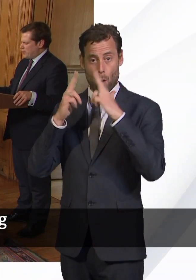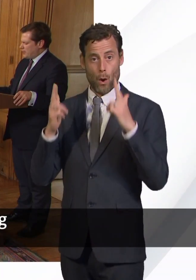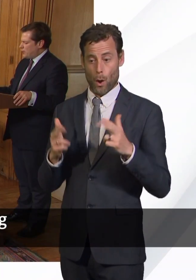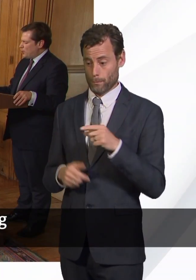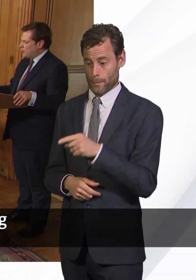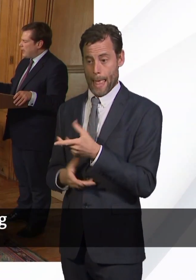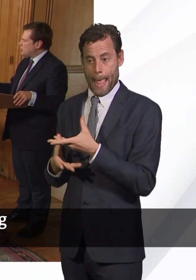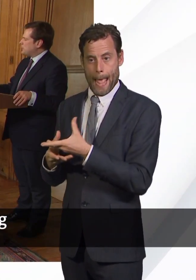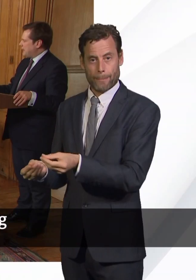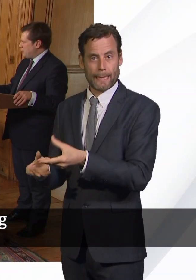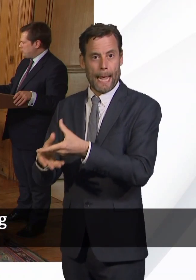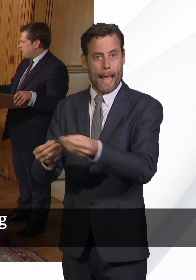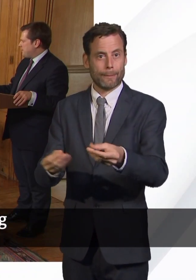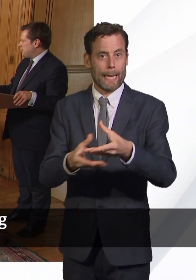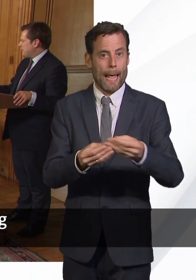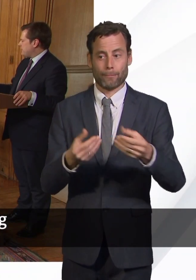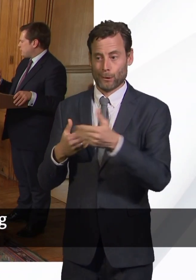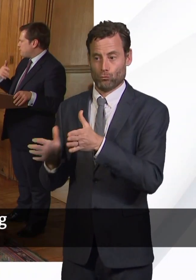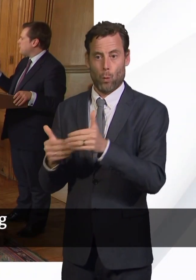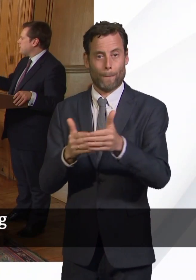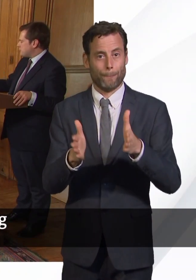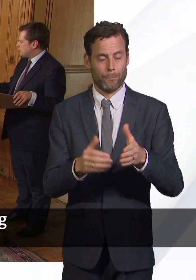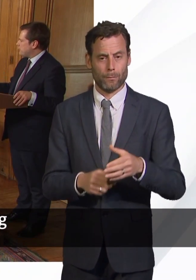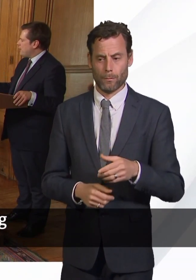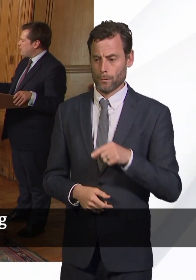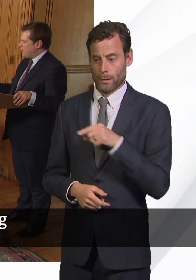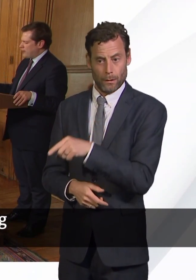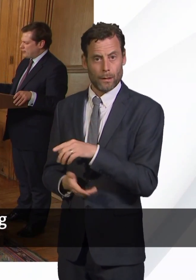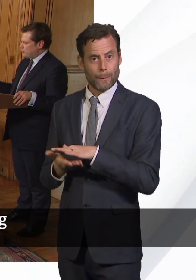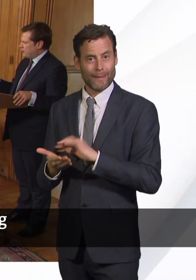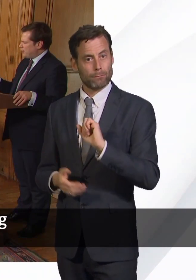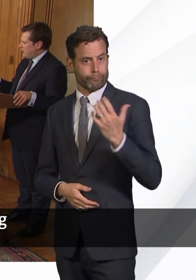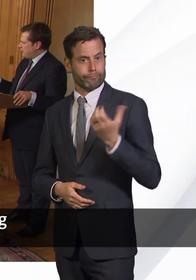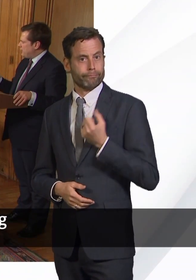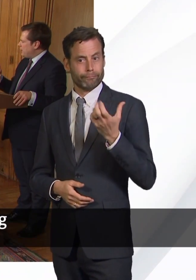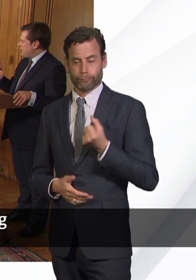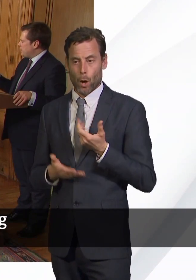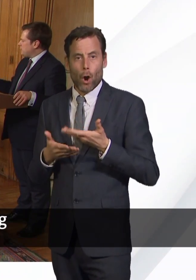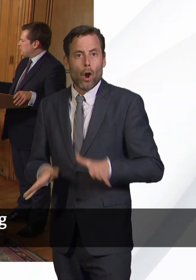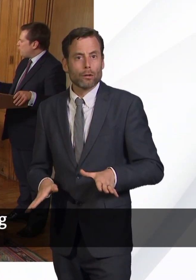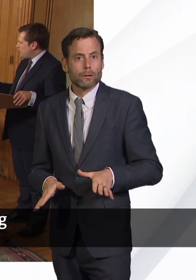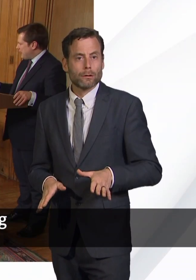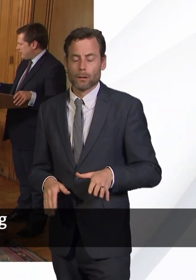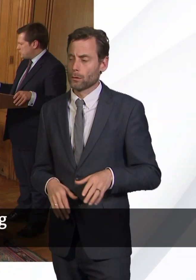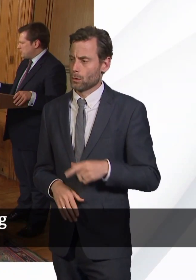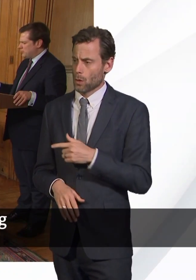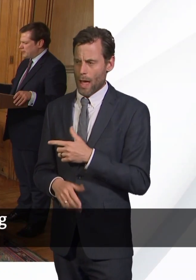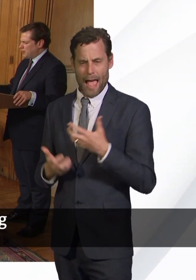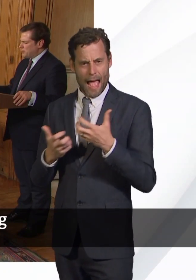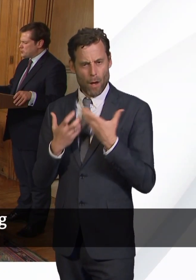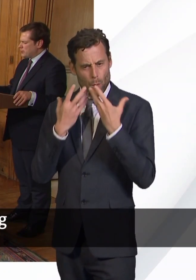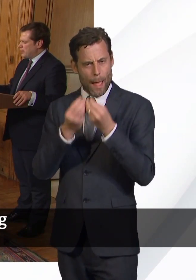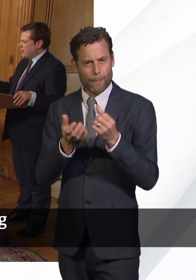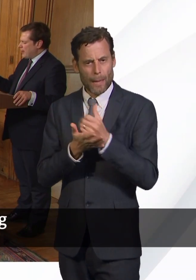announcing today will help care homes to implement some of the further measures that we're announcing in the support package that's